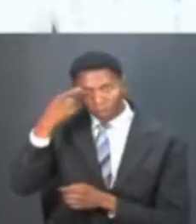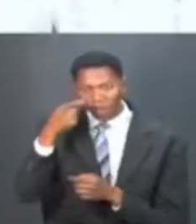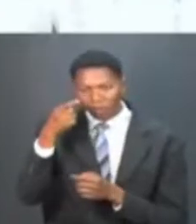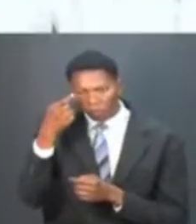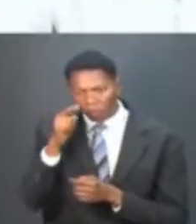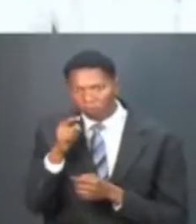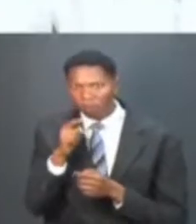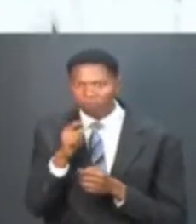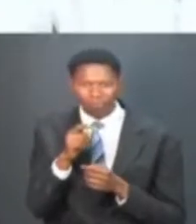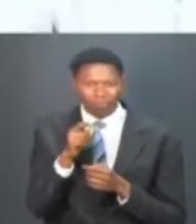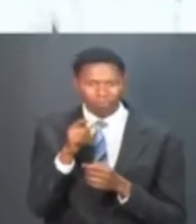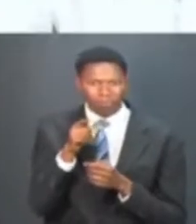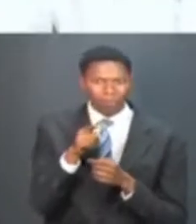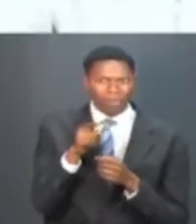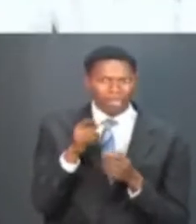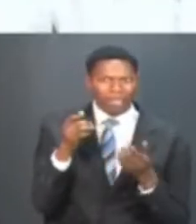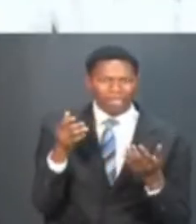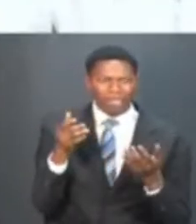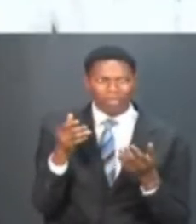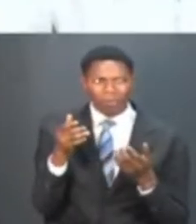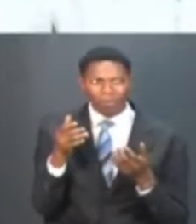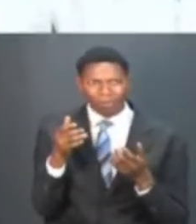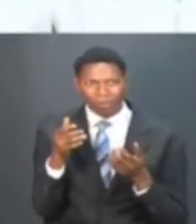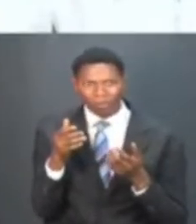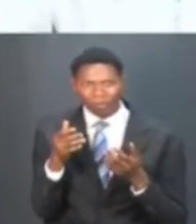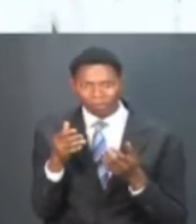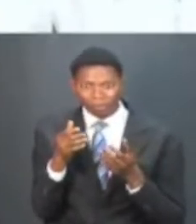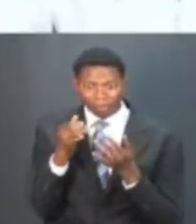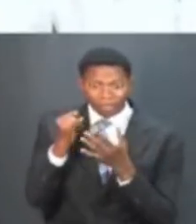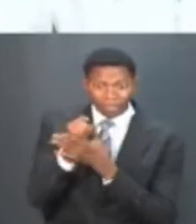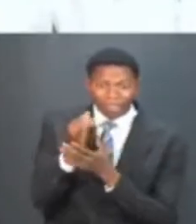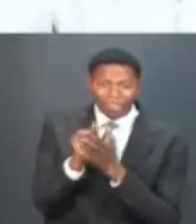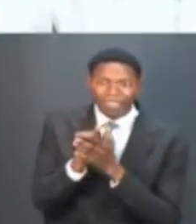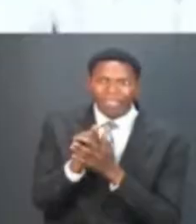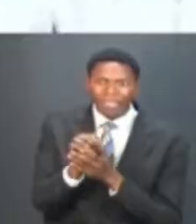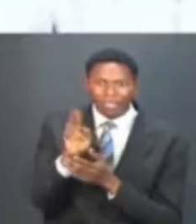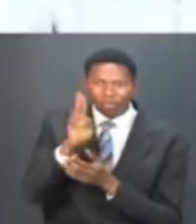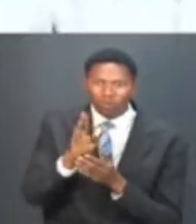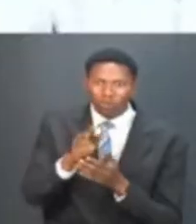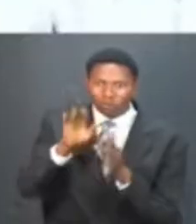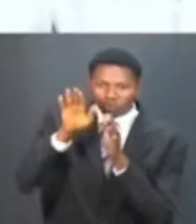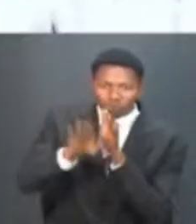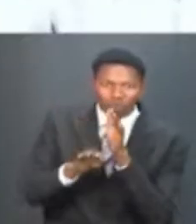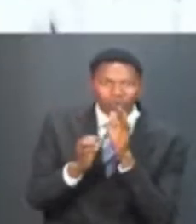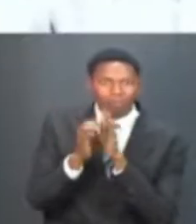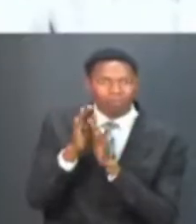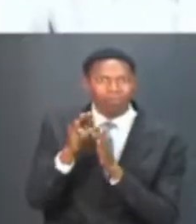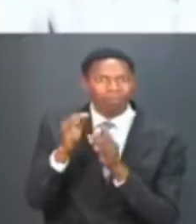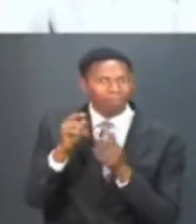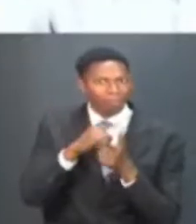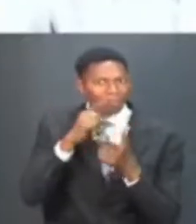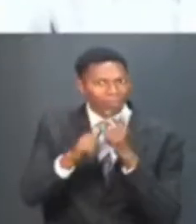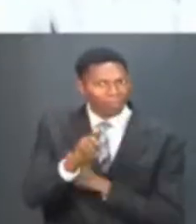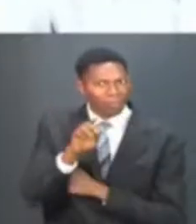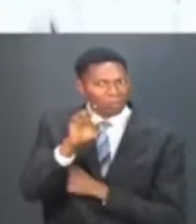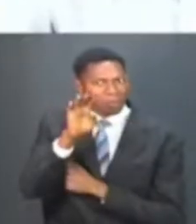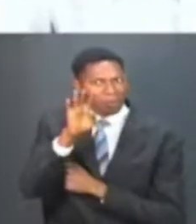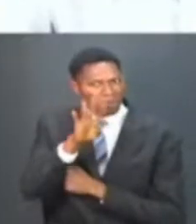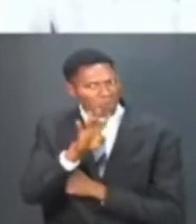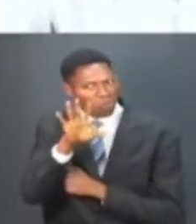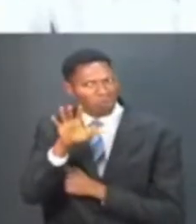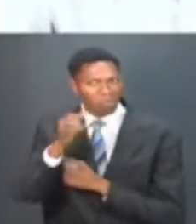intervention that is set to reduce the burden of cancers in the next 4 to 5 years. That is the vaccination of